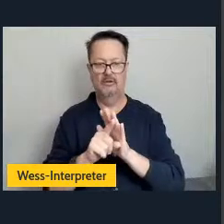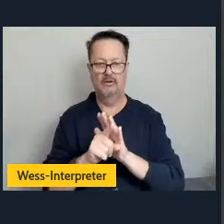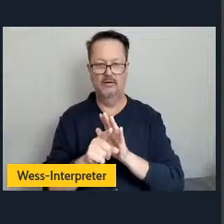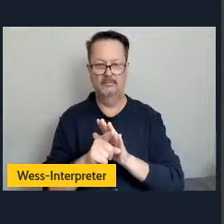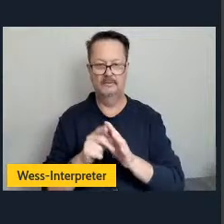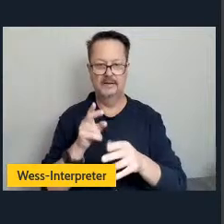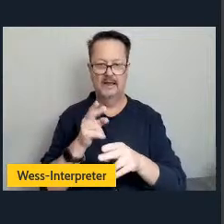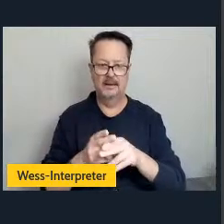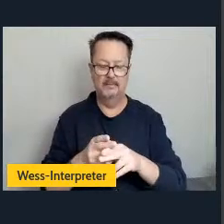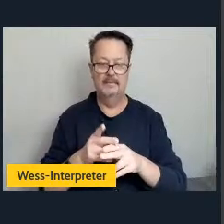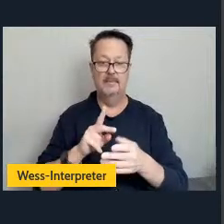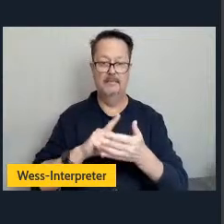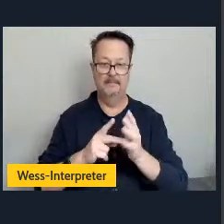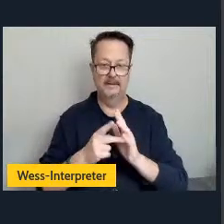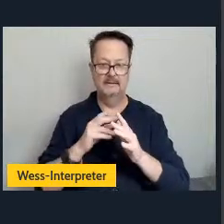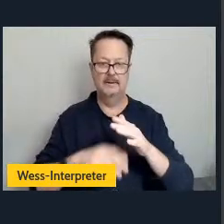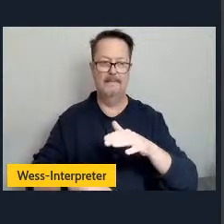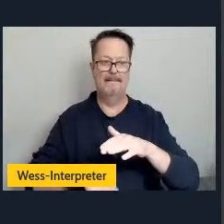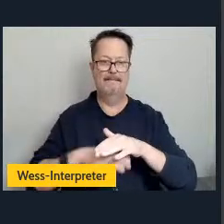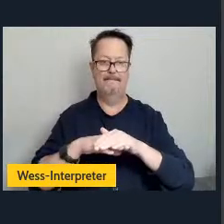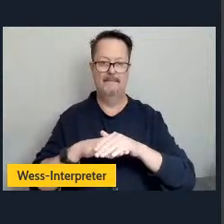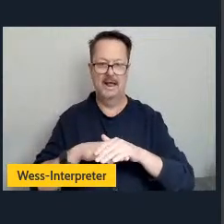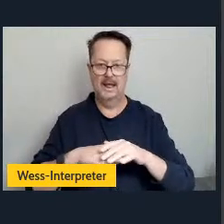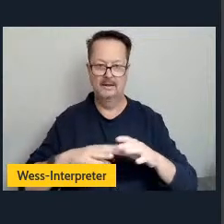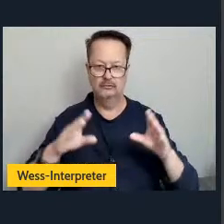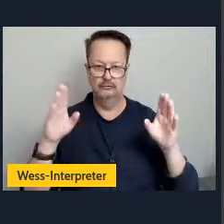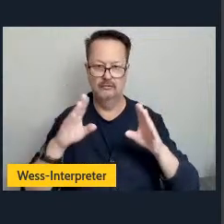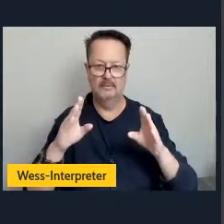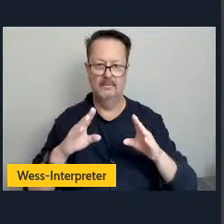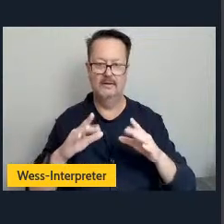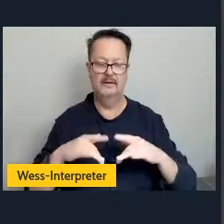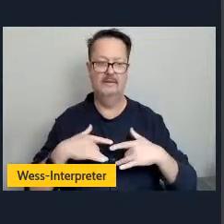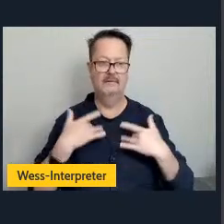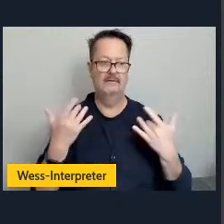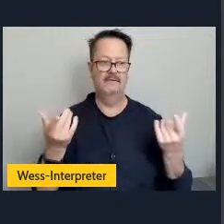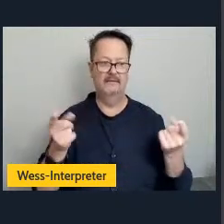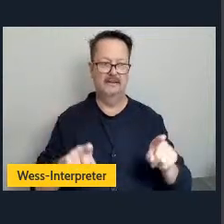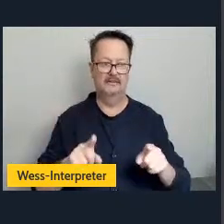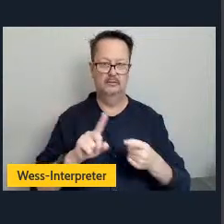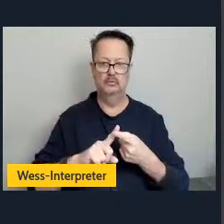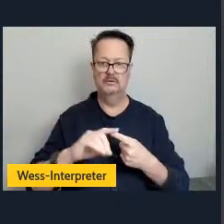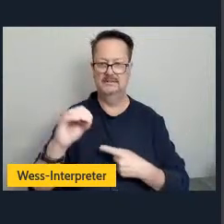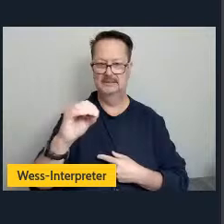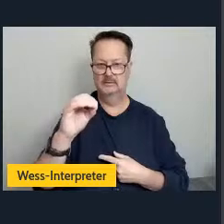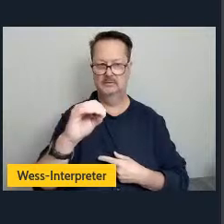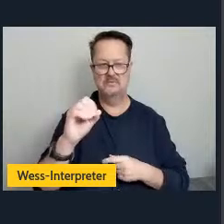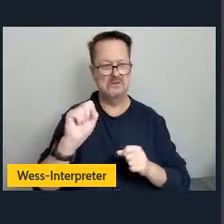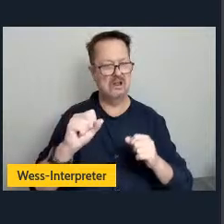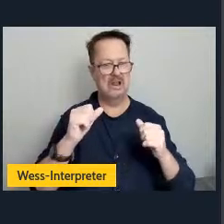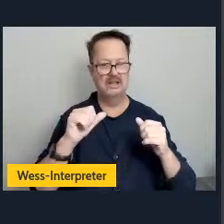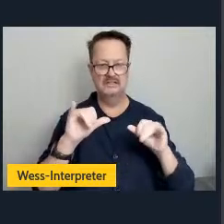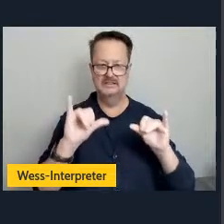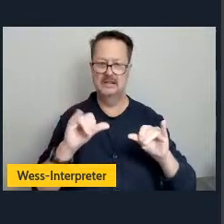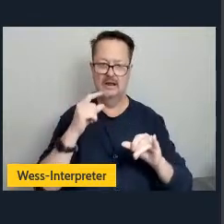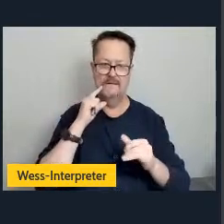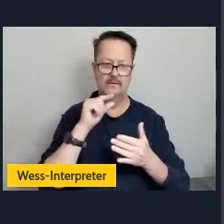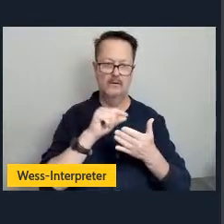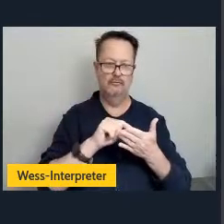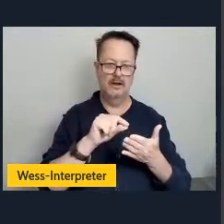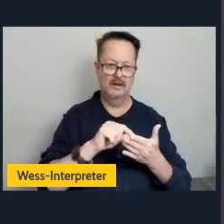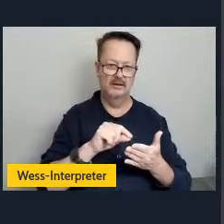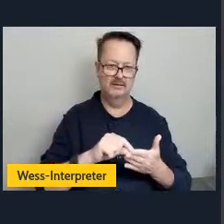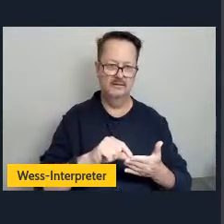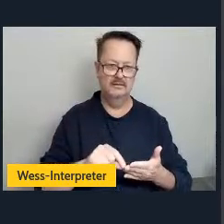which will specify max throttled events to 0. And we can do the same for writing. It's the